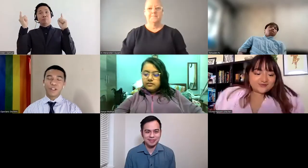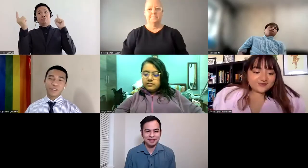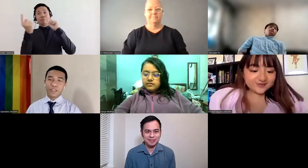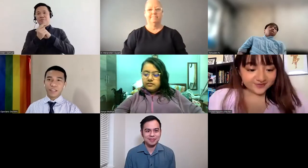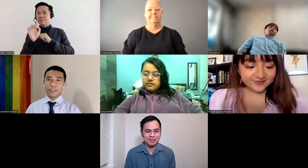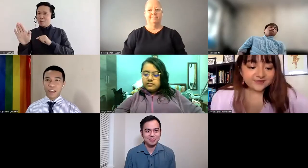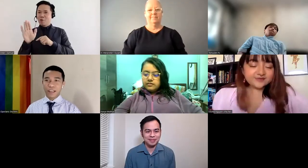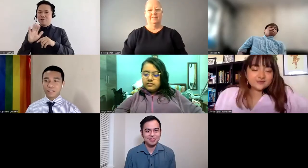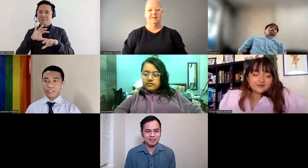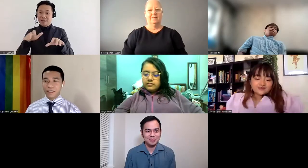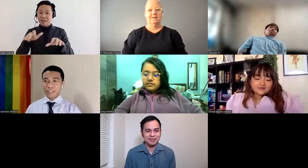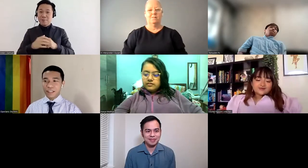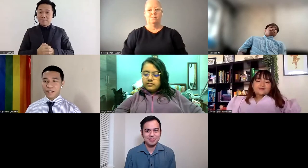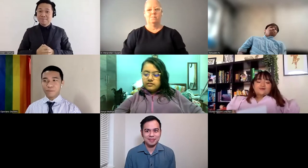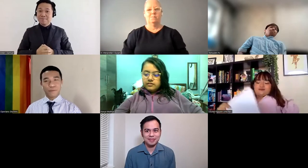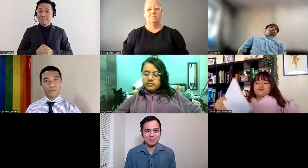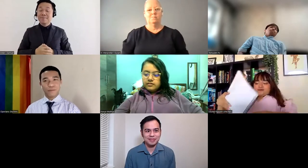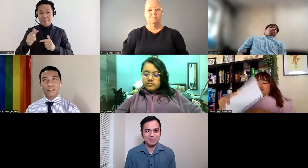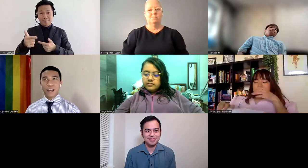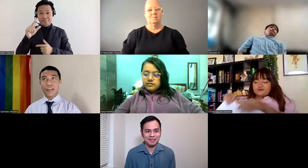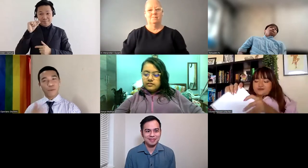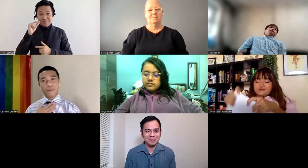I really think that,